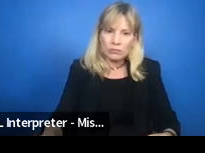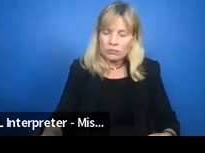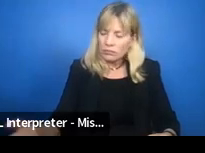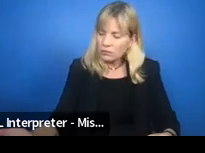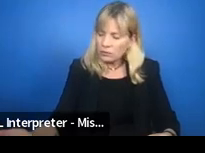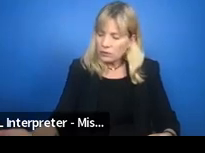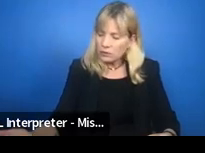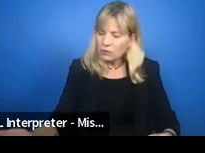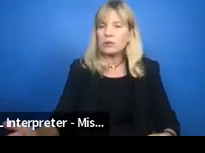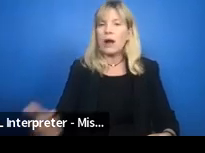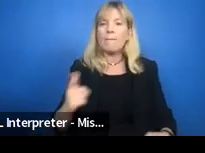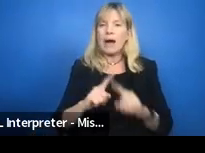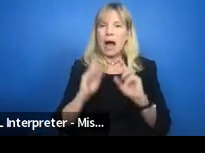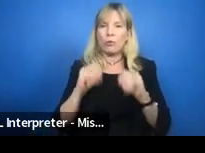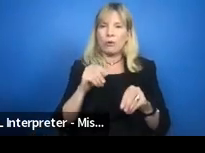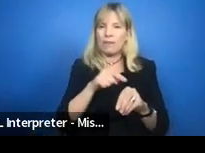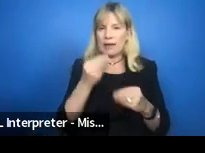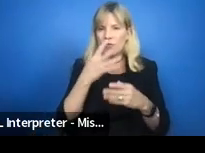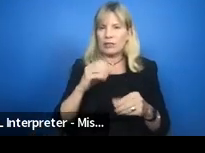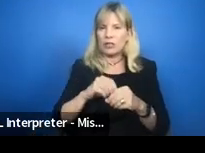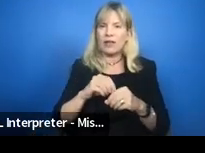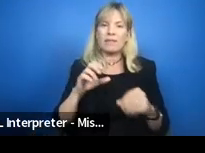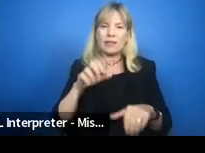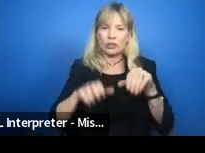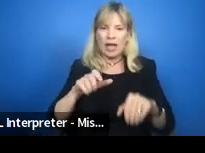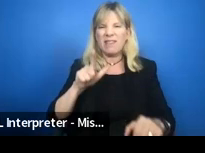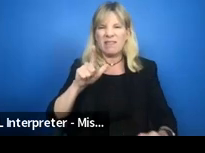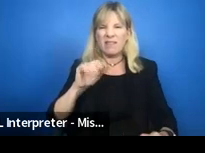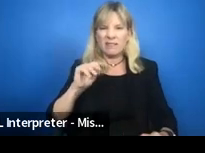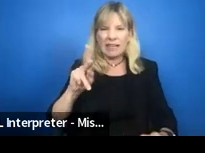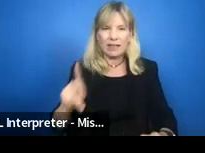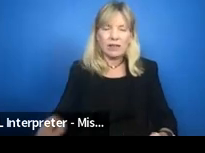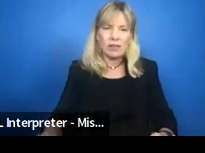So I'll put the link to this in the chat. Perfect.